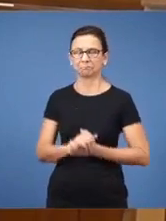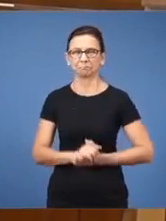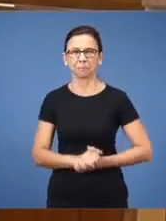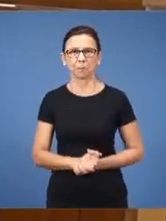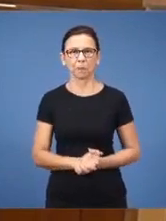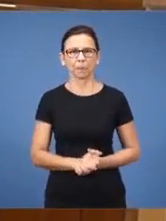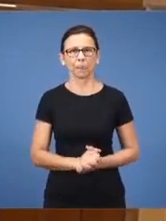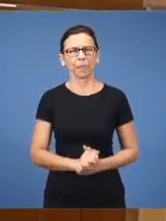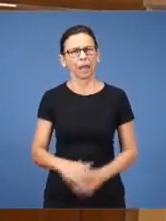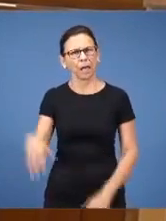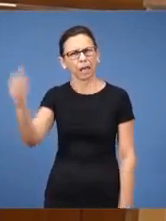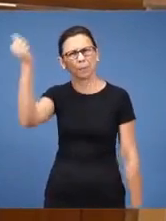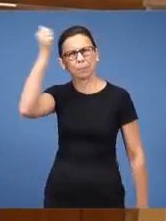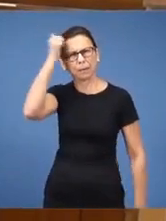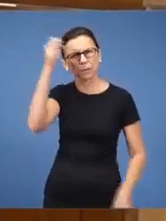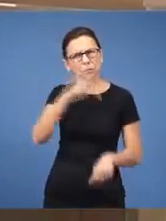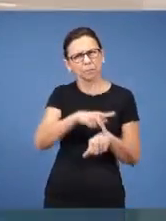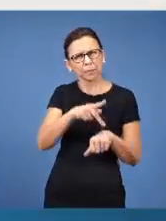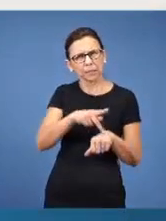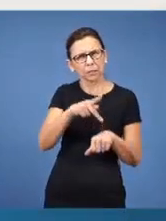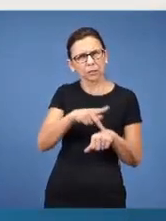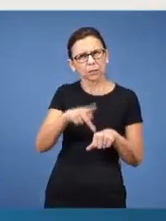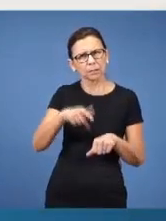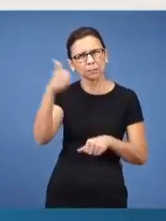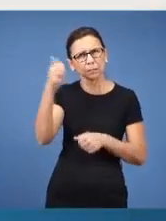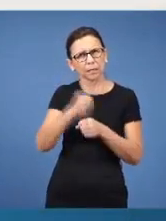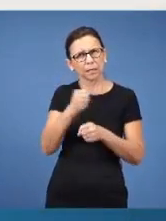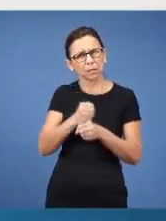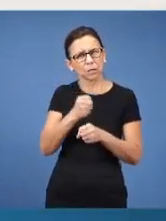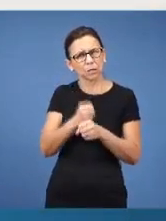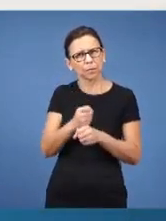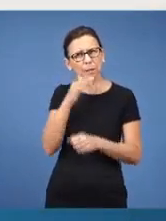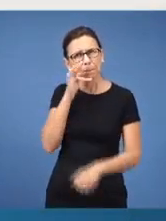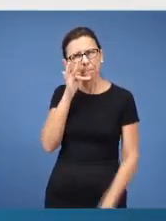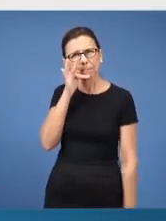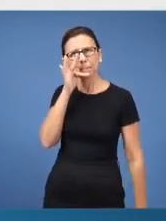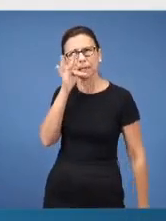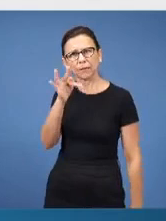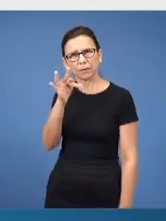a little farther in the future. So repent, practice the first works.